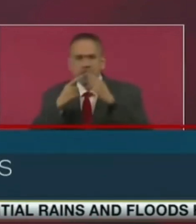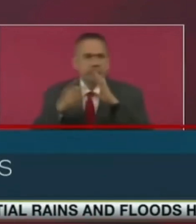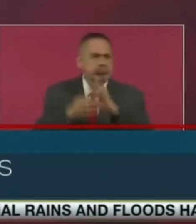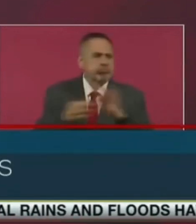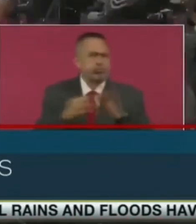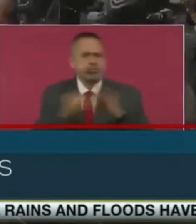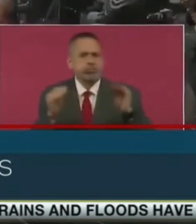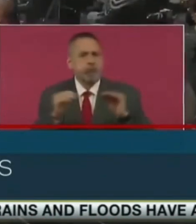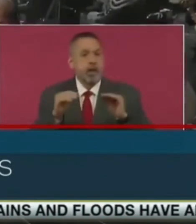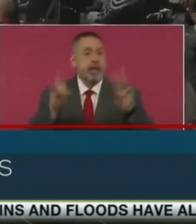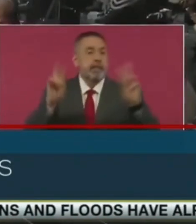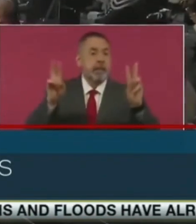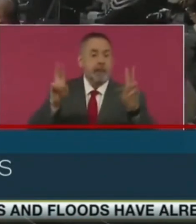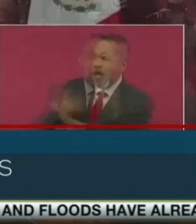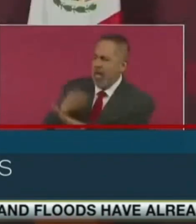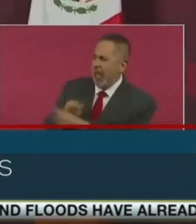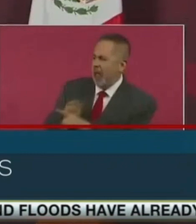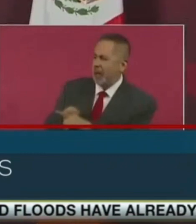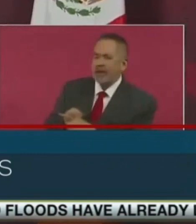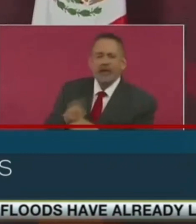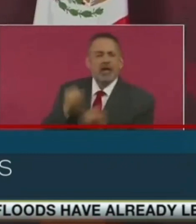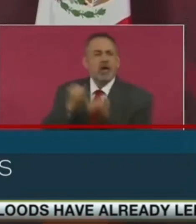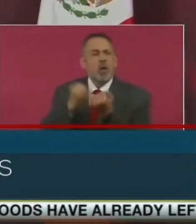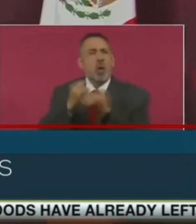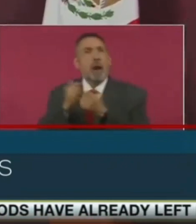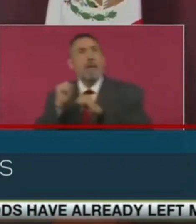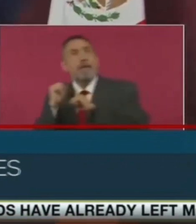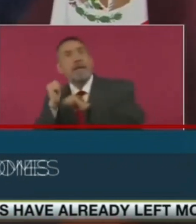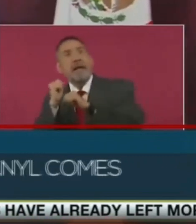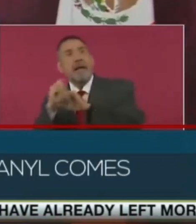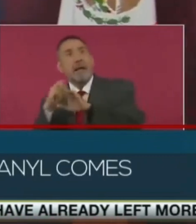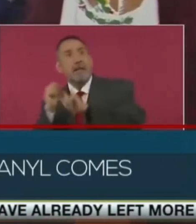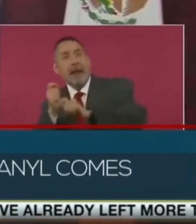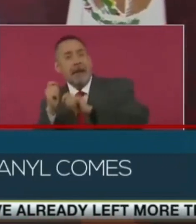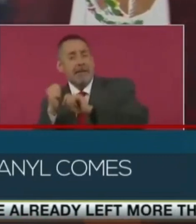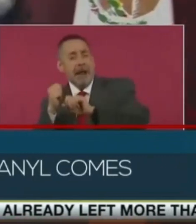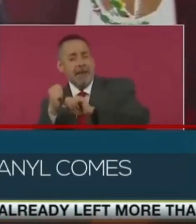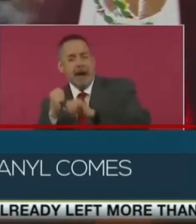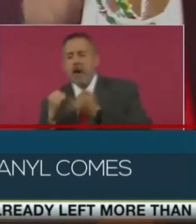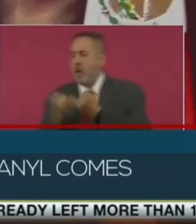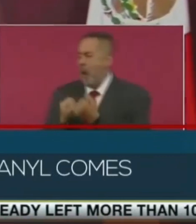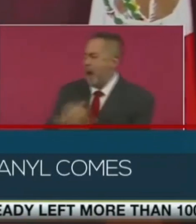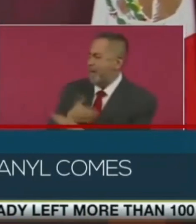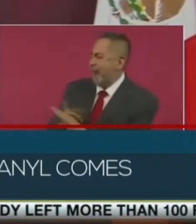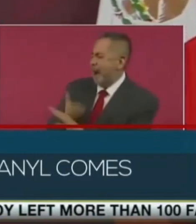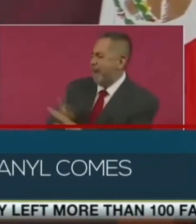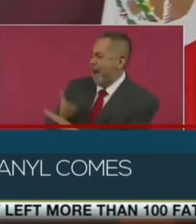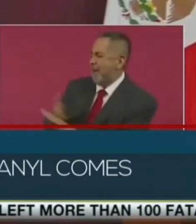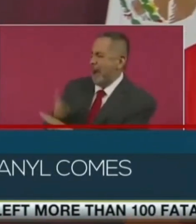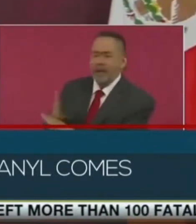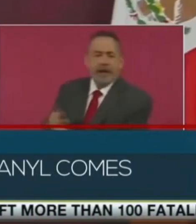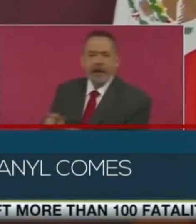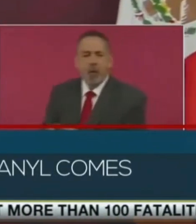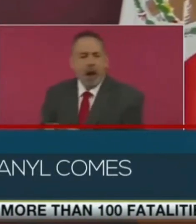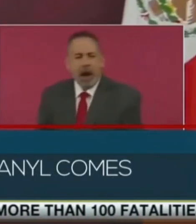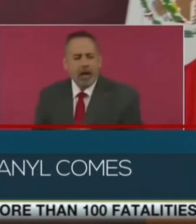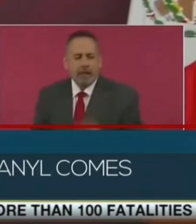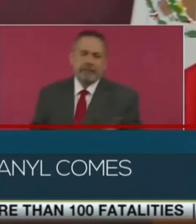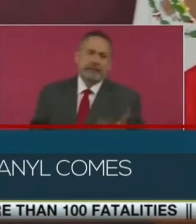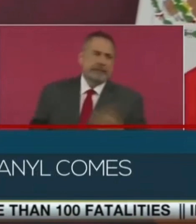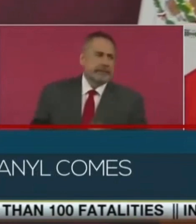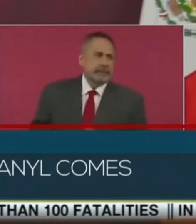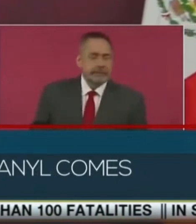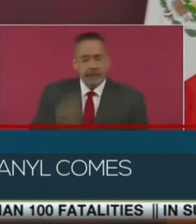he said a shipment from China had arrived in the container to the port of Lázaro Cárdenas in the state